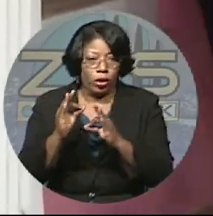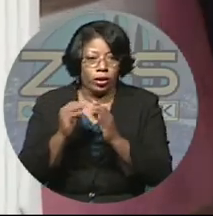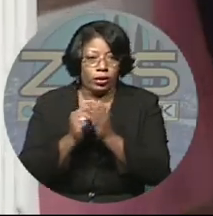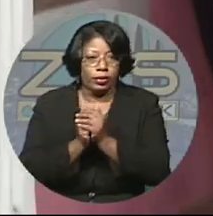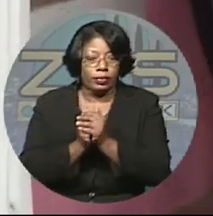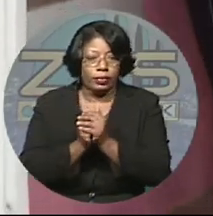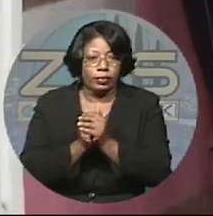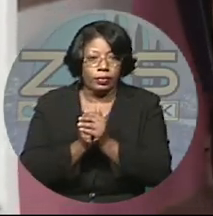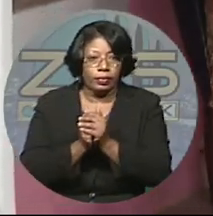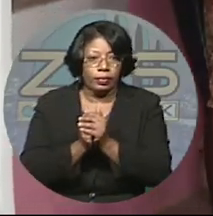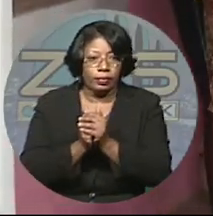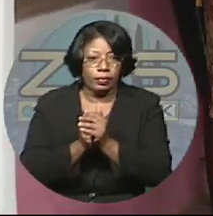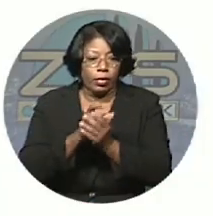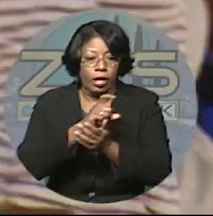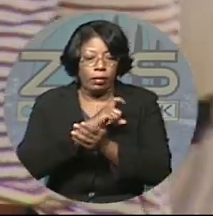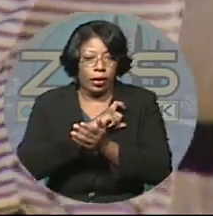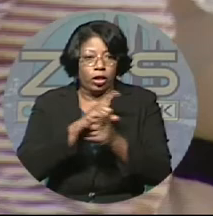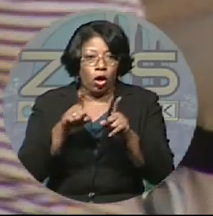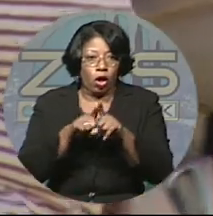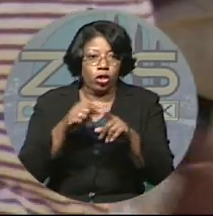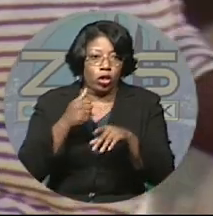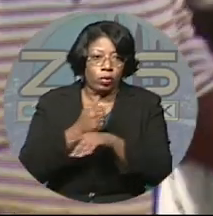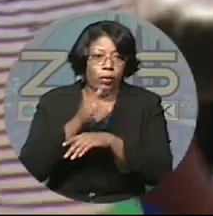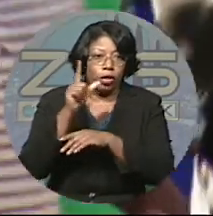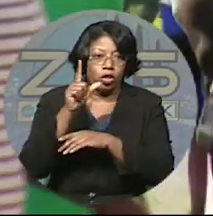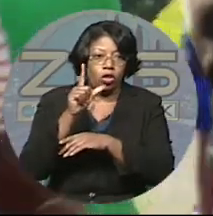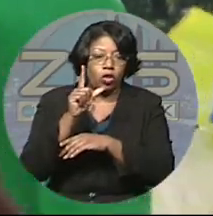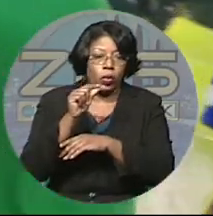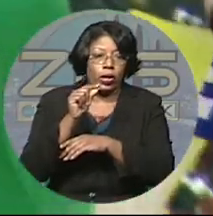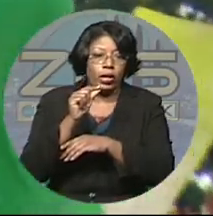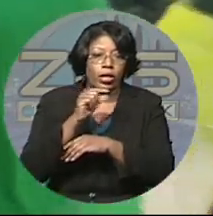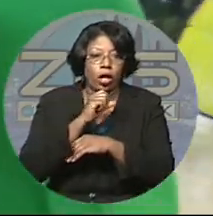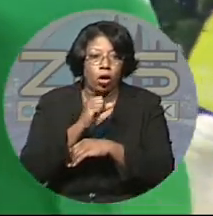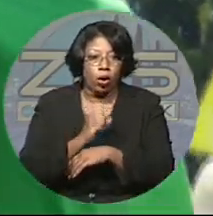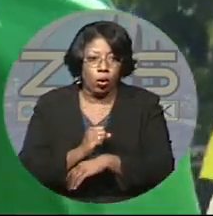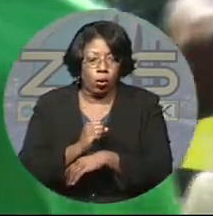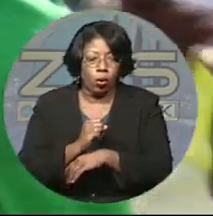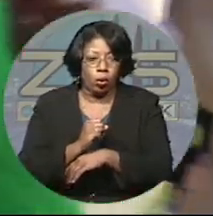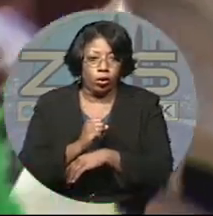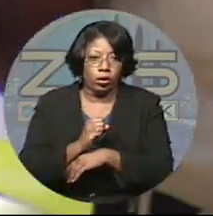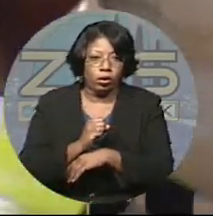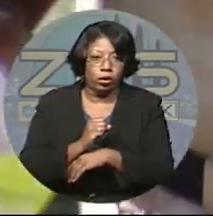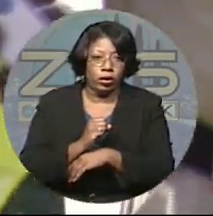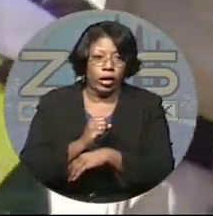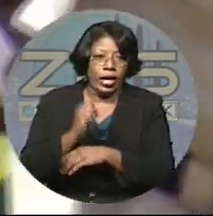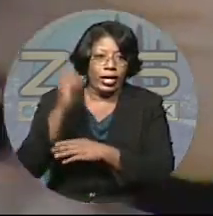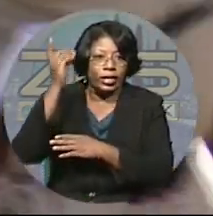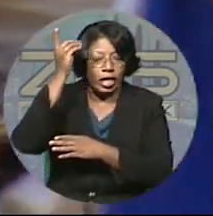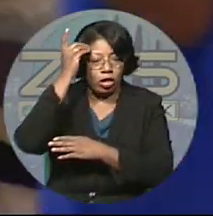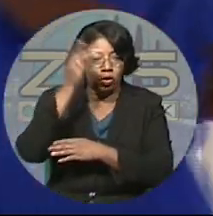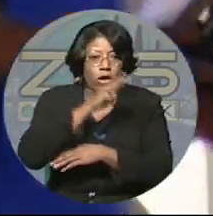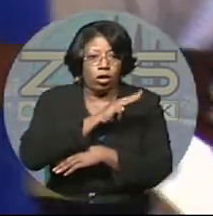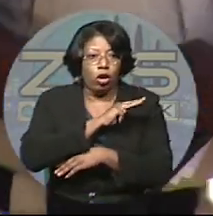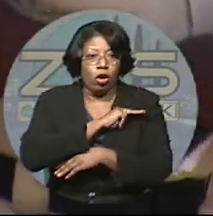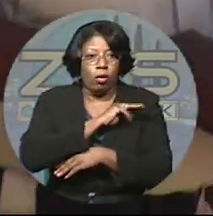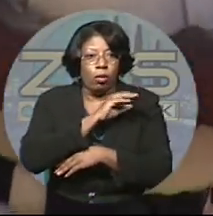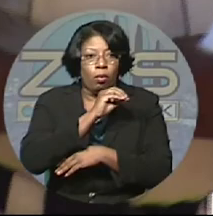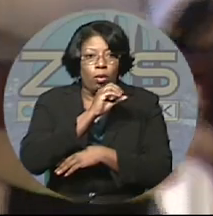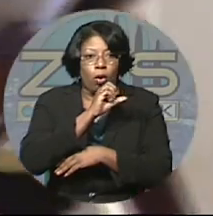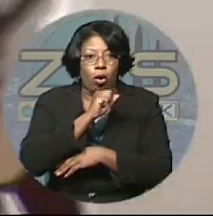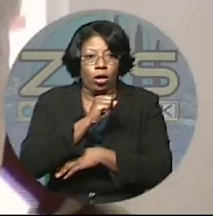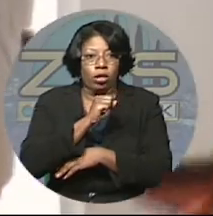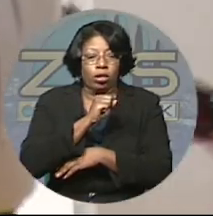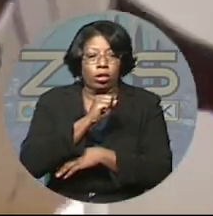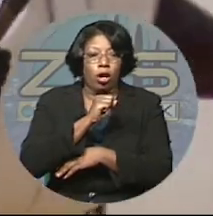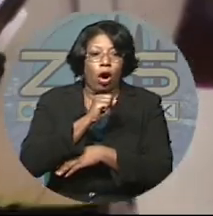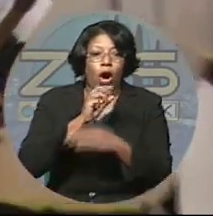defending Neely. Police have also charged 20-year-old Nassau Street resident Dejaron Moss with the March 18th